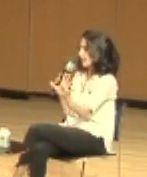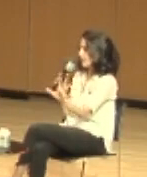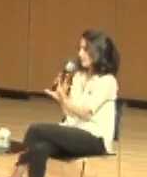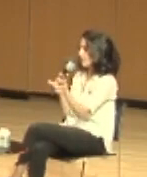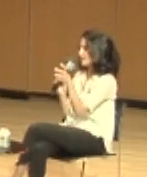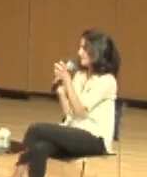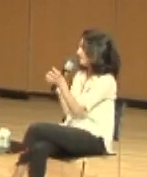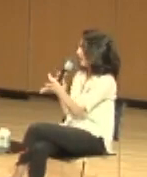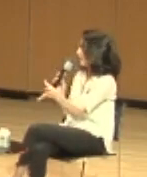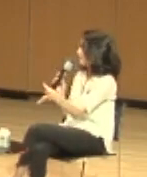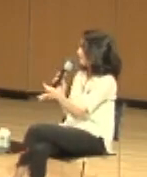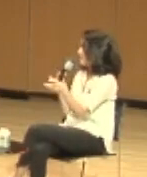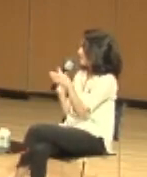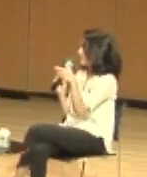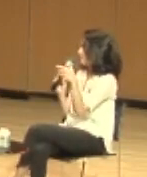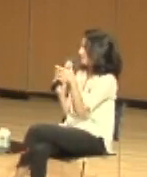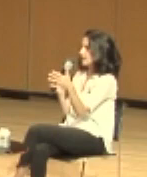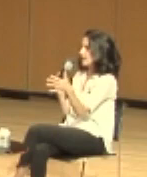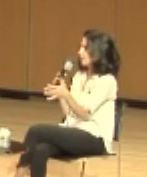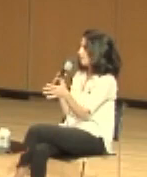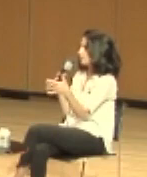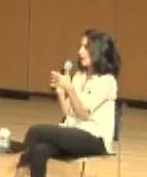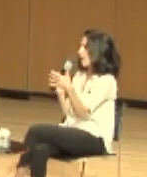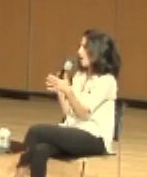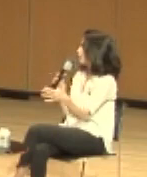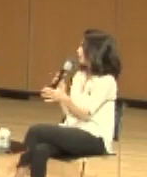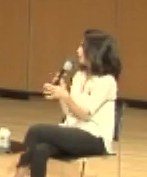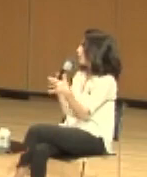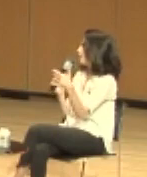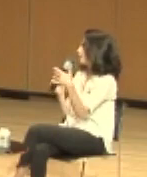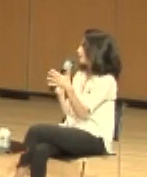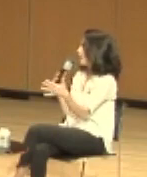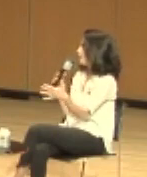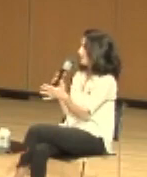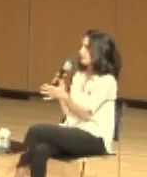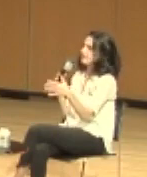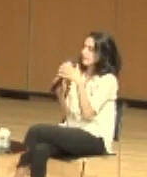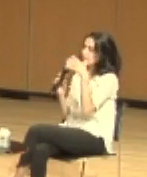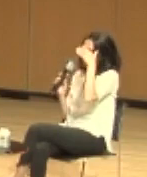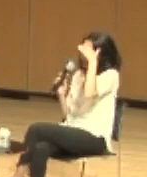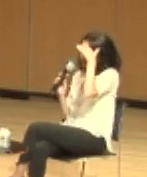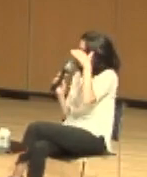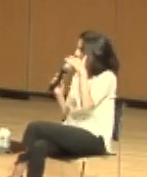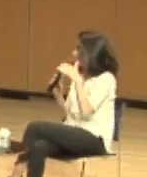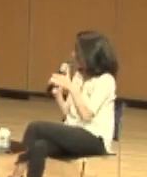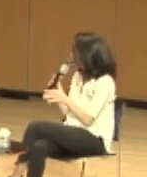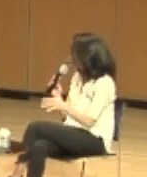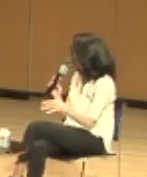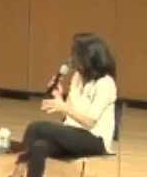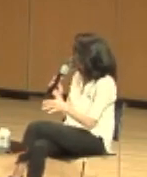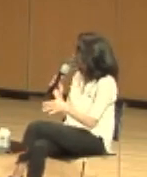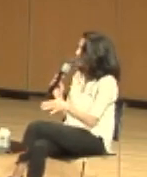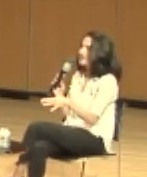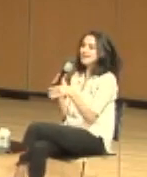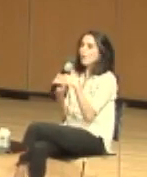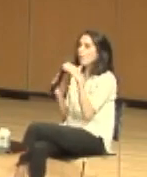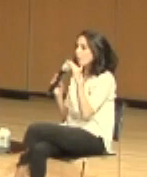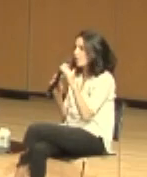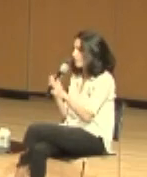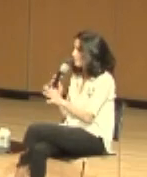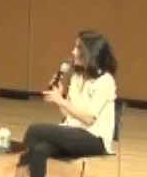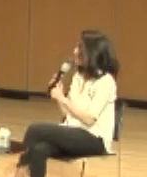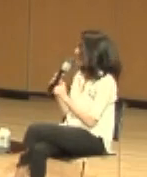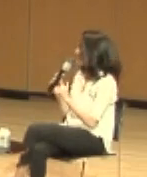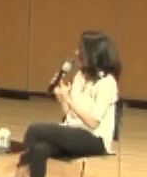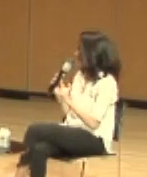about Love and Death and love of God or God's love and I was like oh God this is about to turn